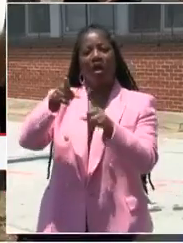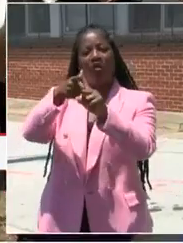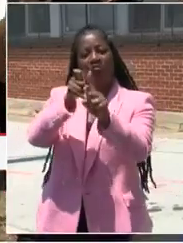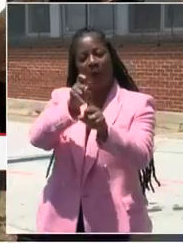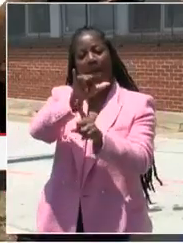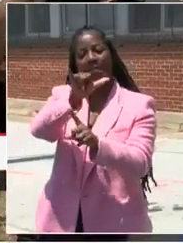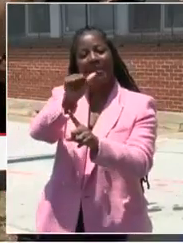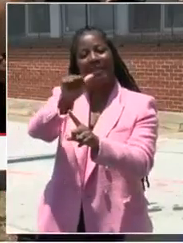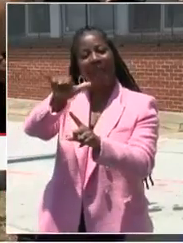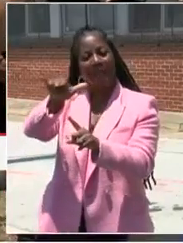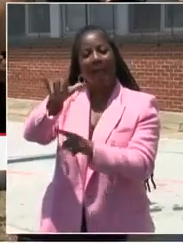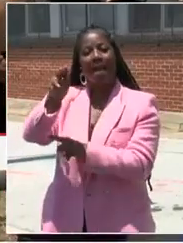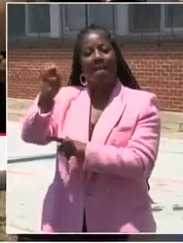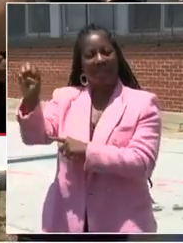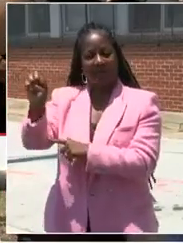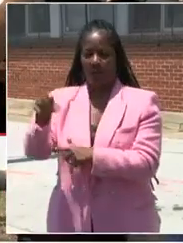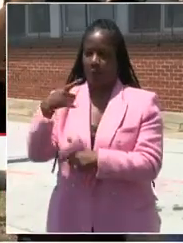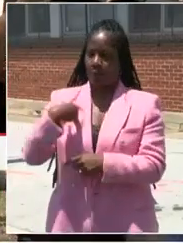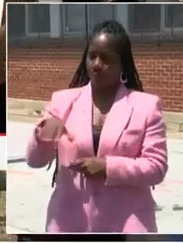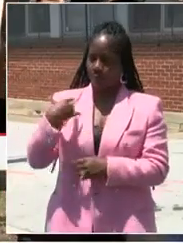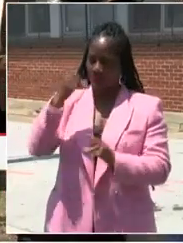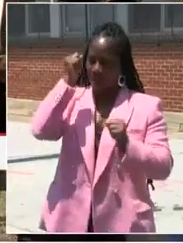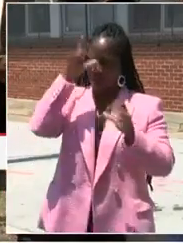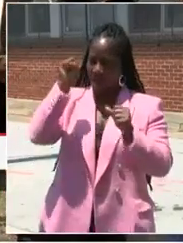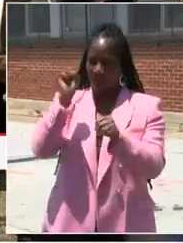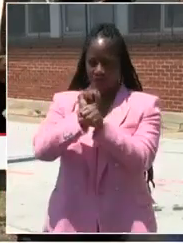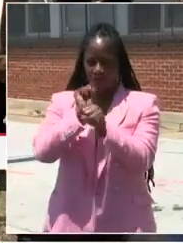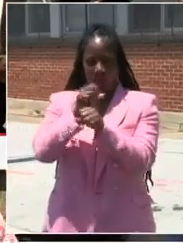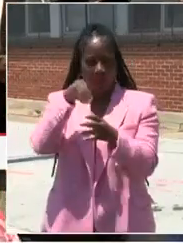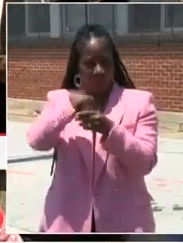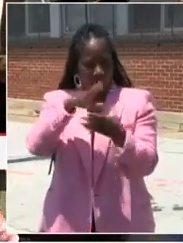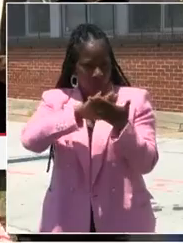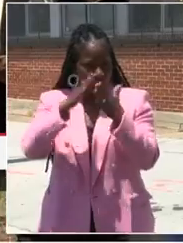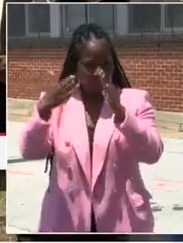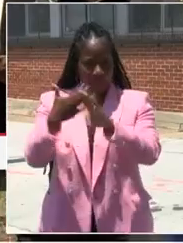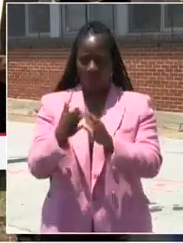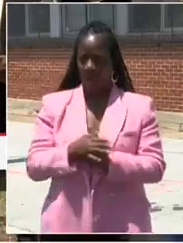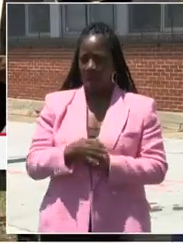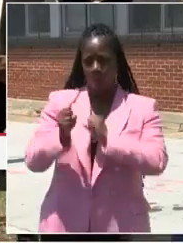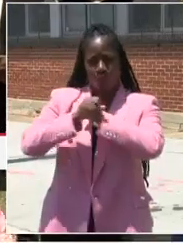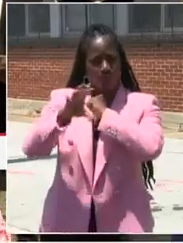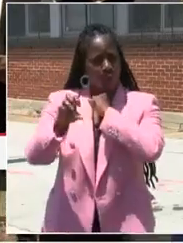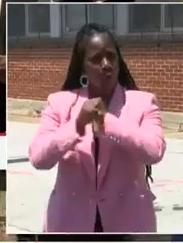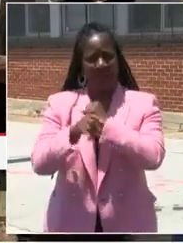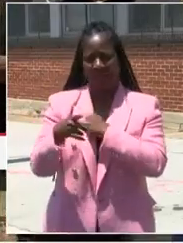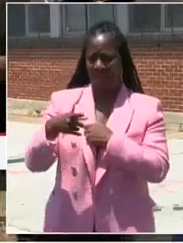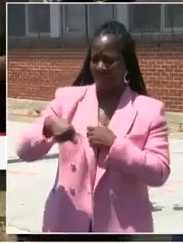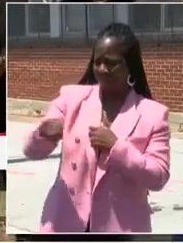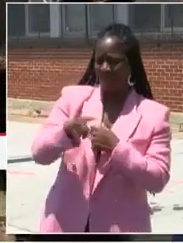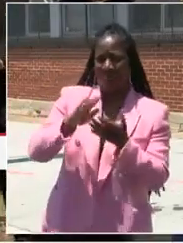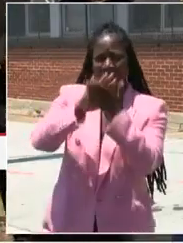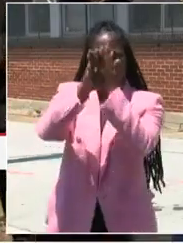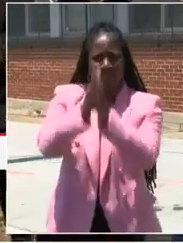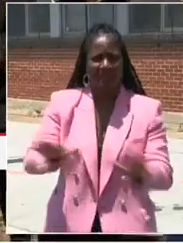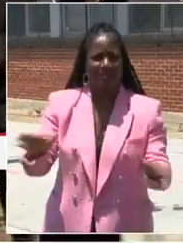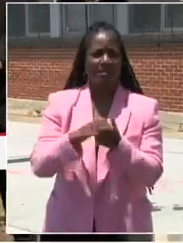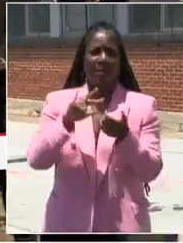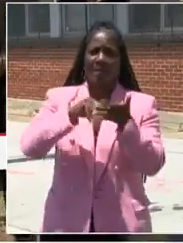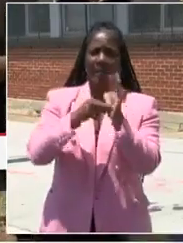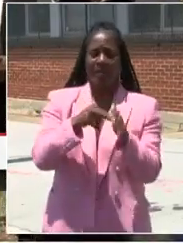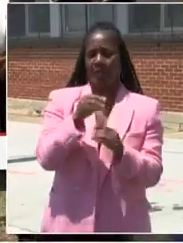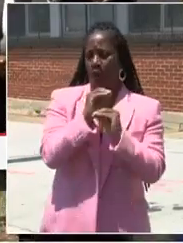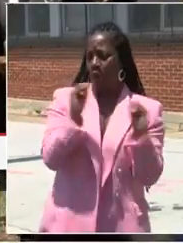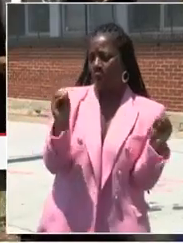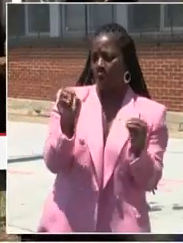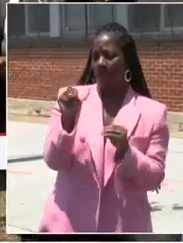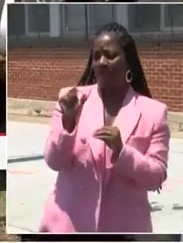been doing an amazing job in the city and promoting a campaign for peace, which is called the No Slide Zone. And